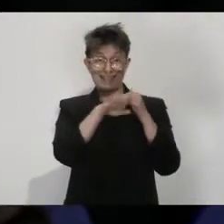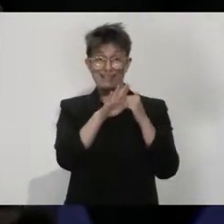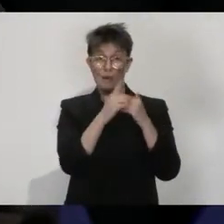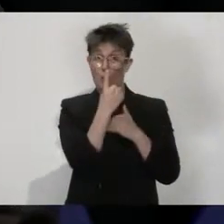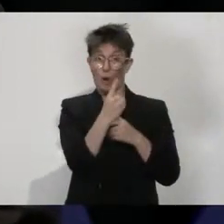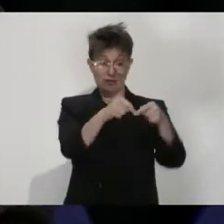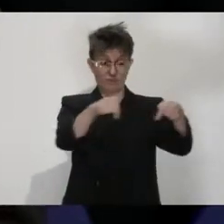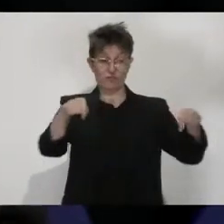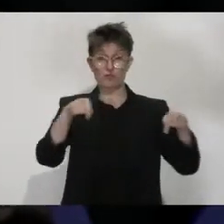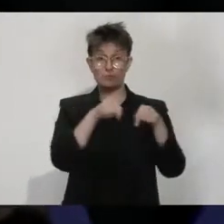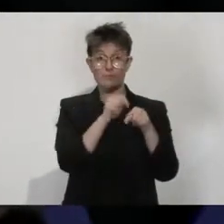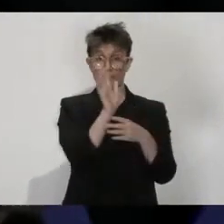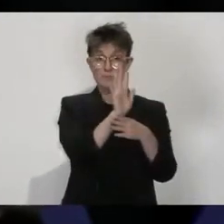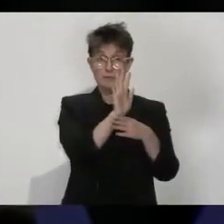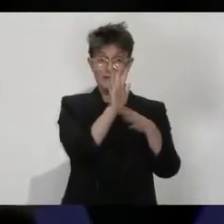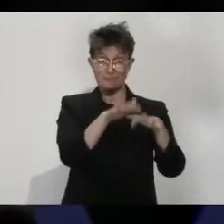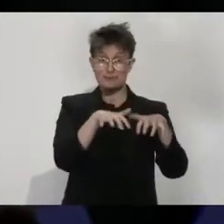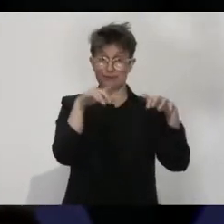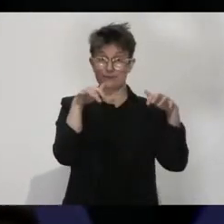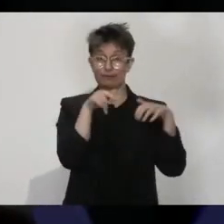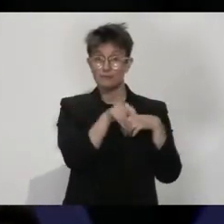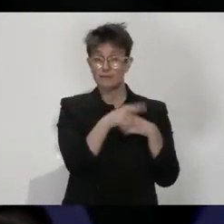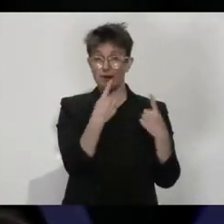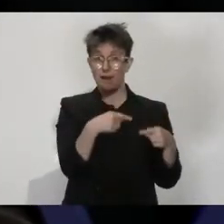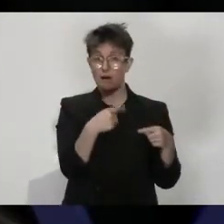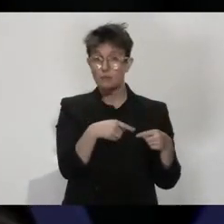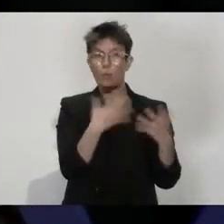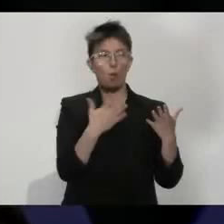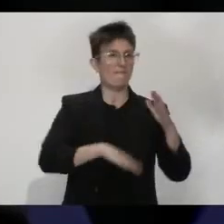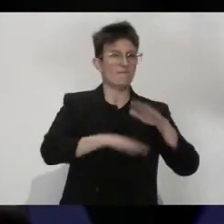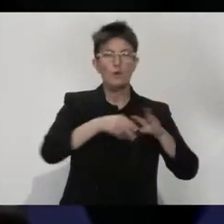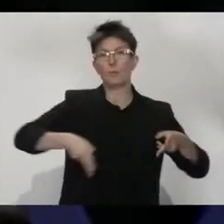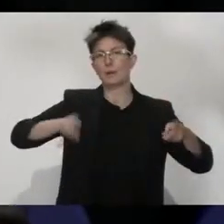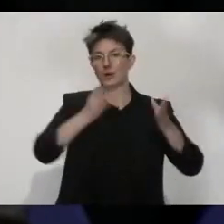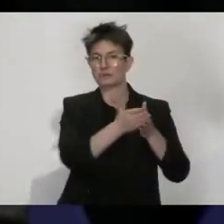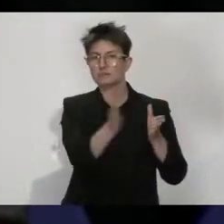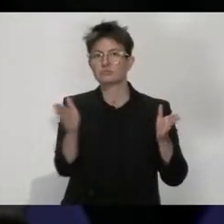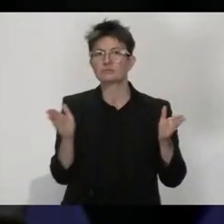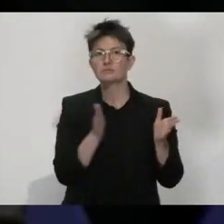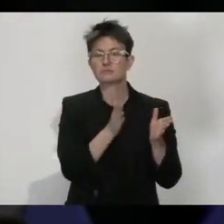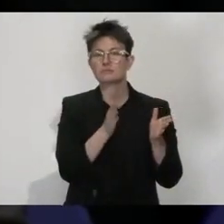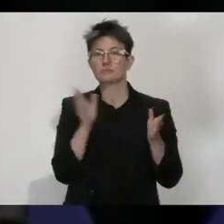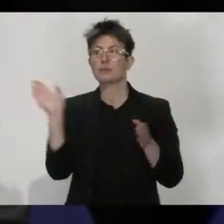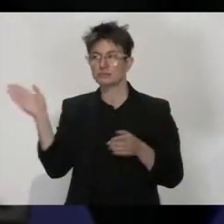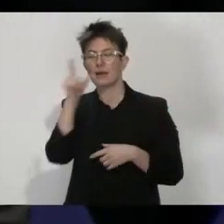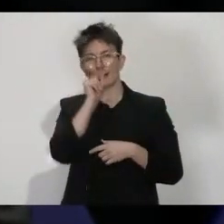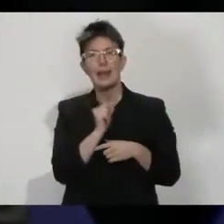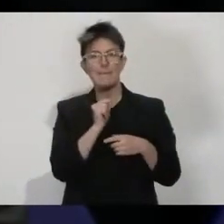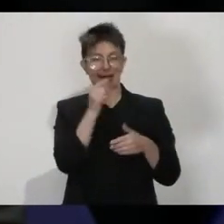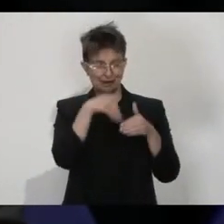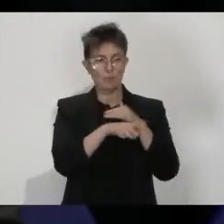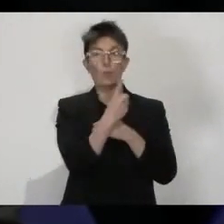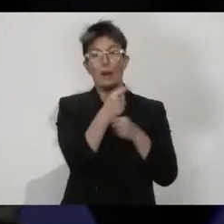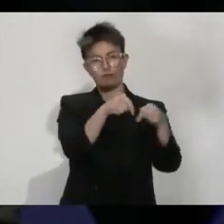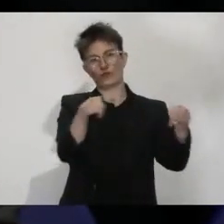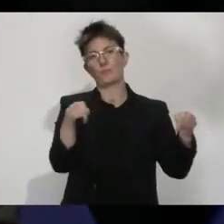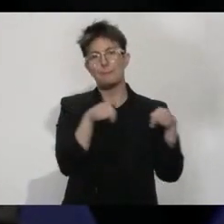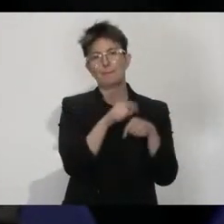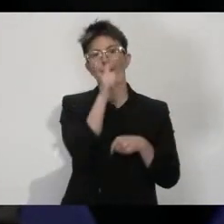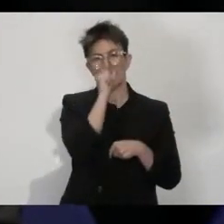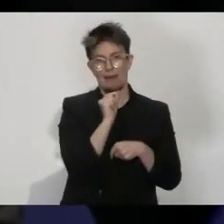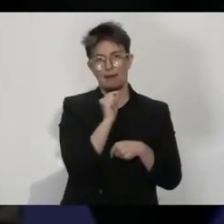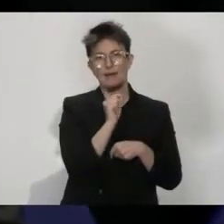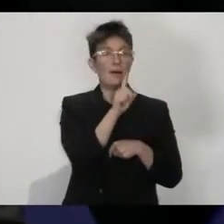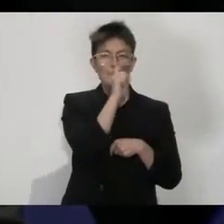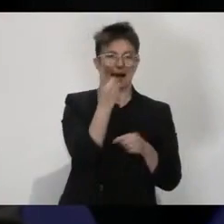cinema, so that is right, as long as they are not in more than large clumps of 10. For example, if But there should be social distancing anyway,